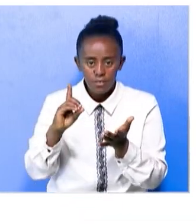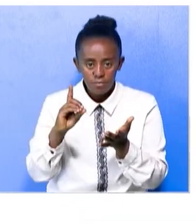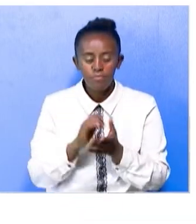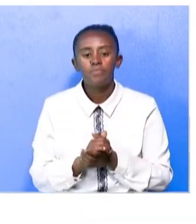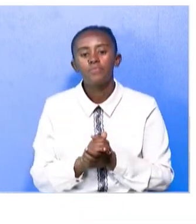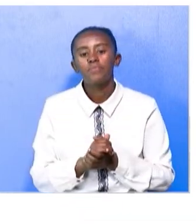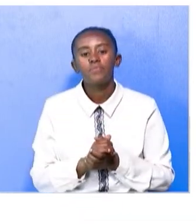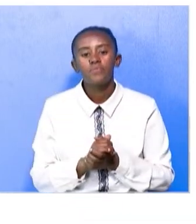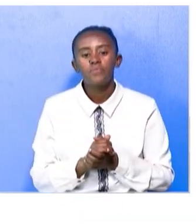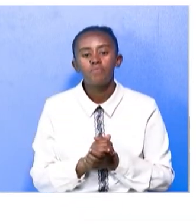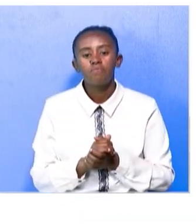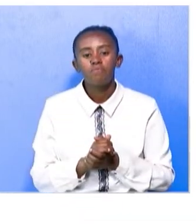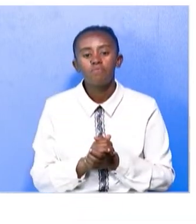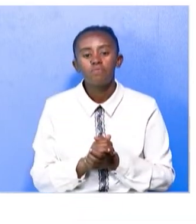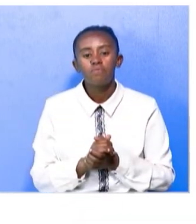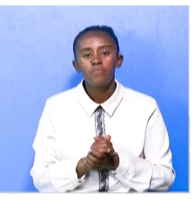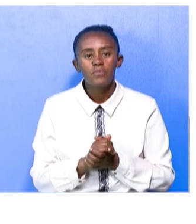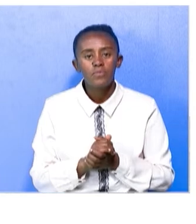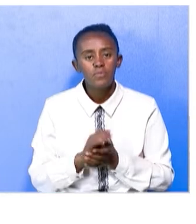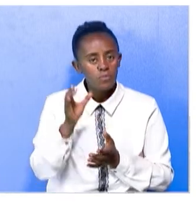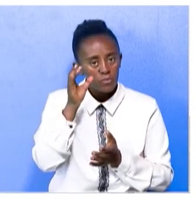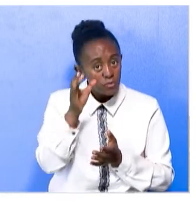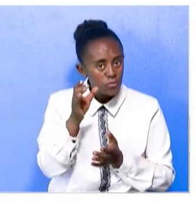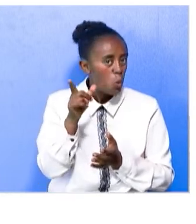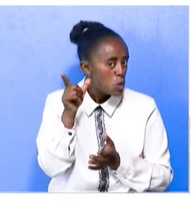And then if you are welcome, just listen.